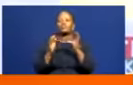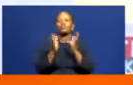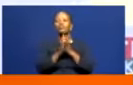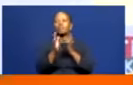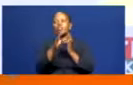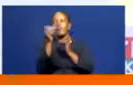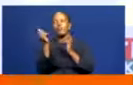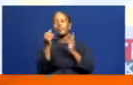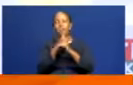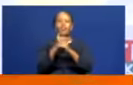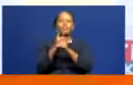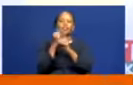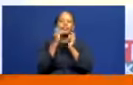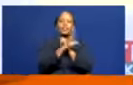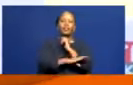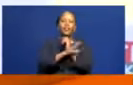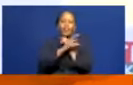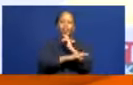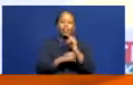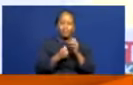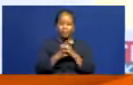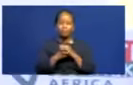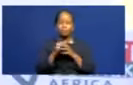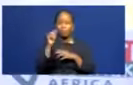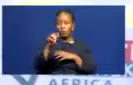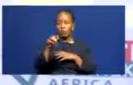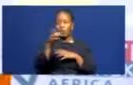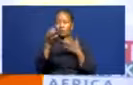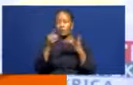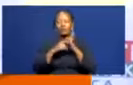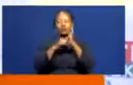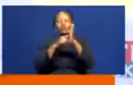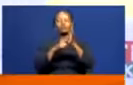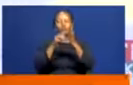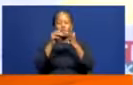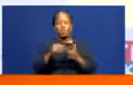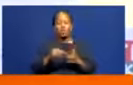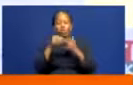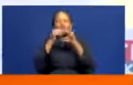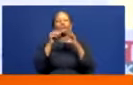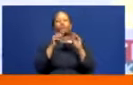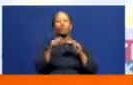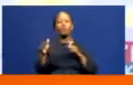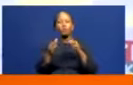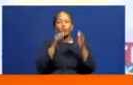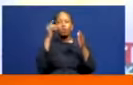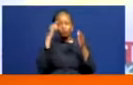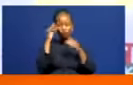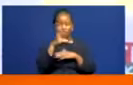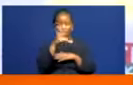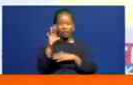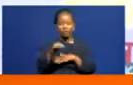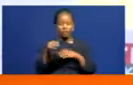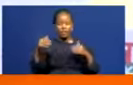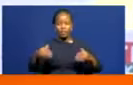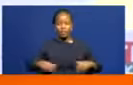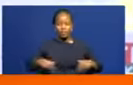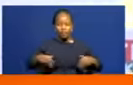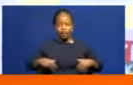continents. This presents a unique opportunity for the youth of Africa to rise to the